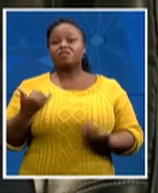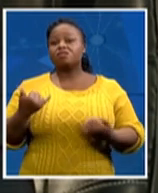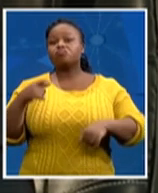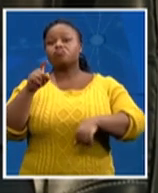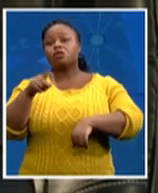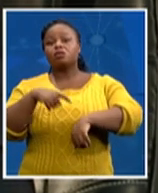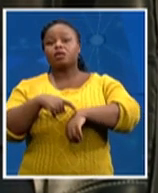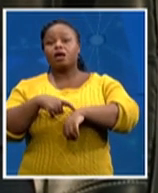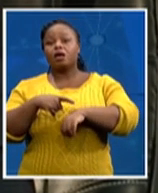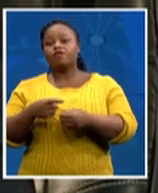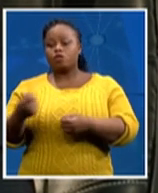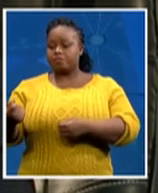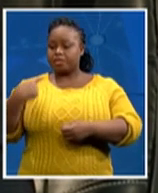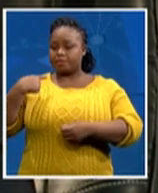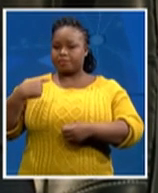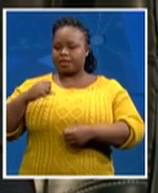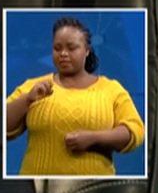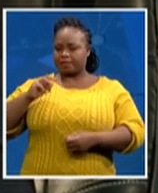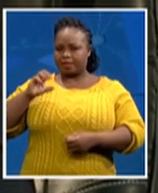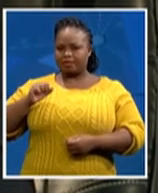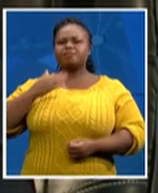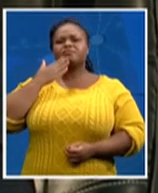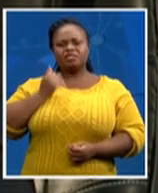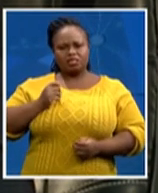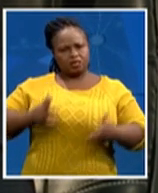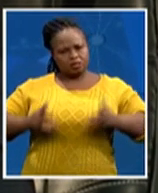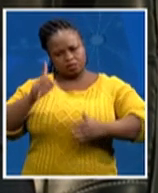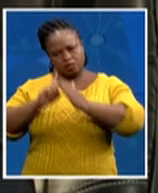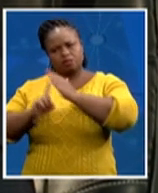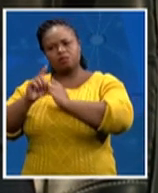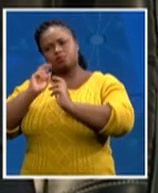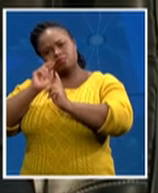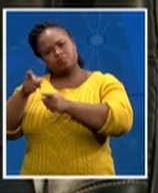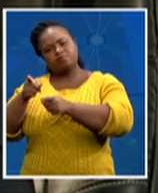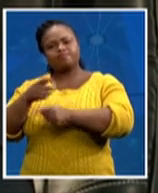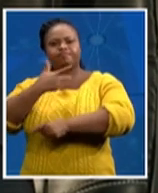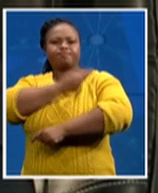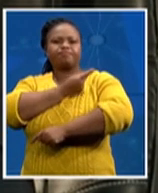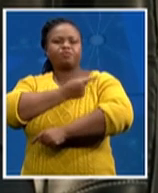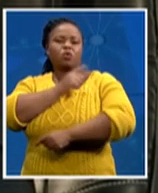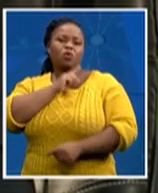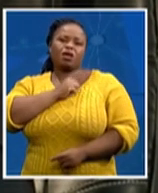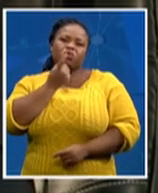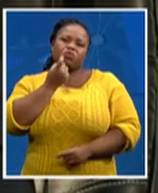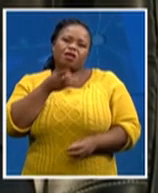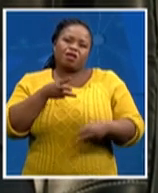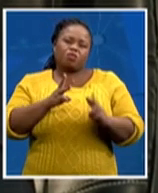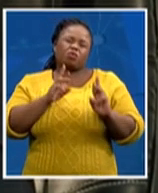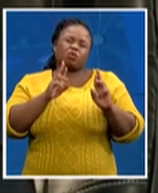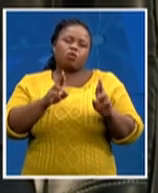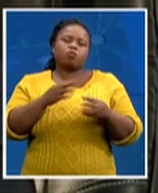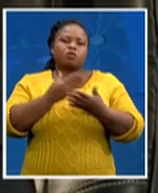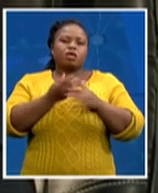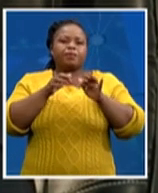go and get vaccinated, because this is our only hope to stop the spread of the virus and